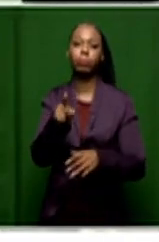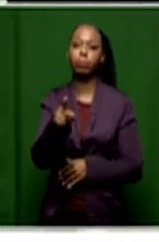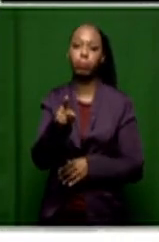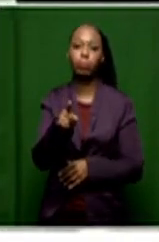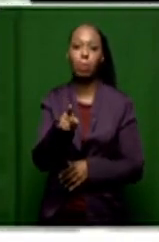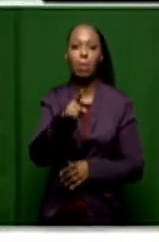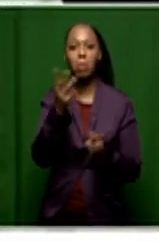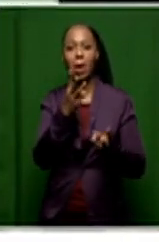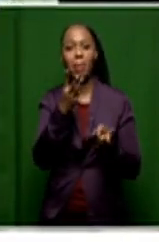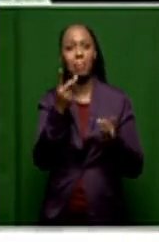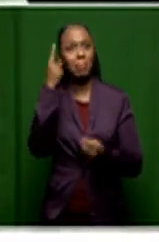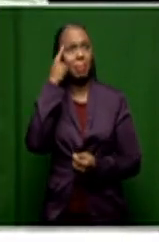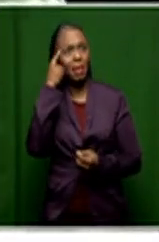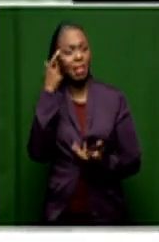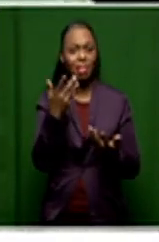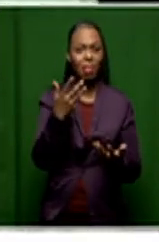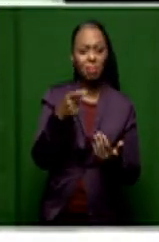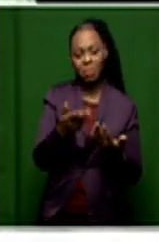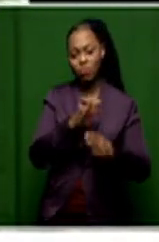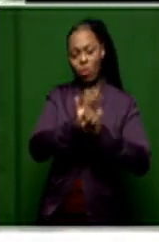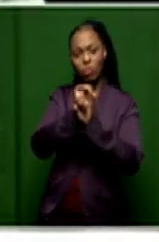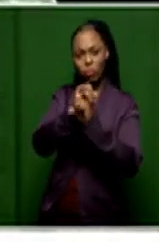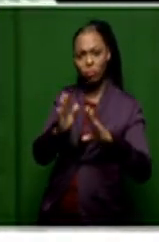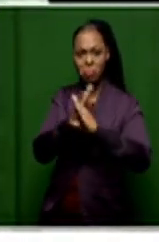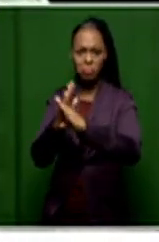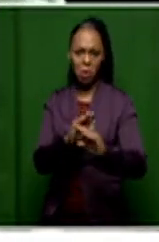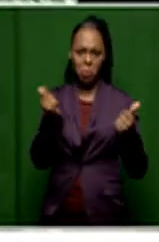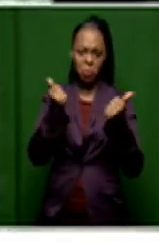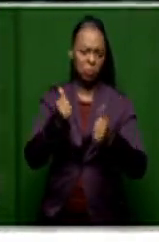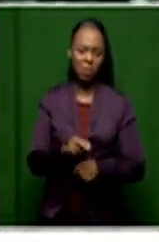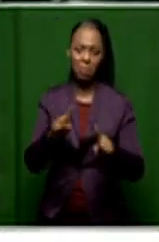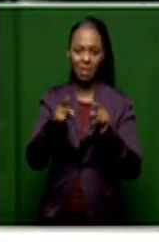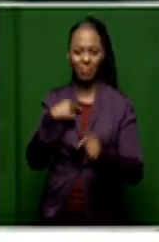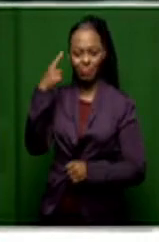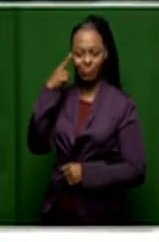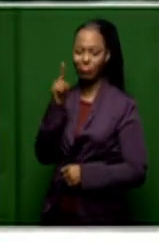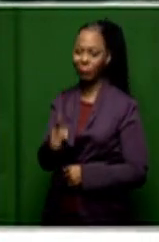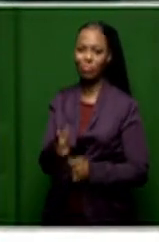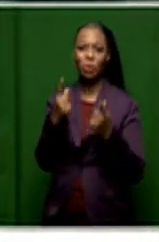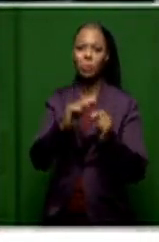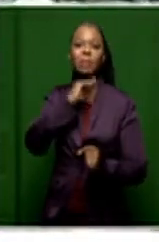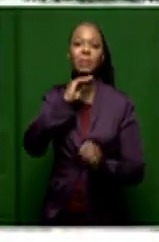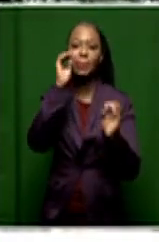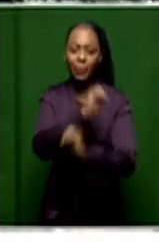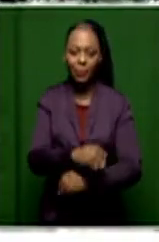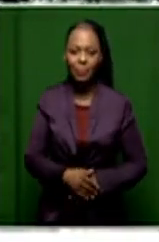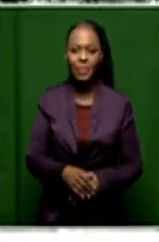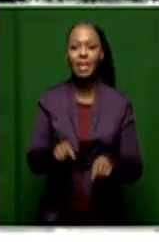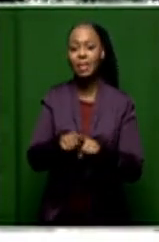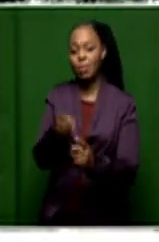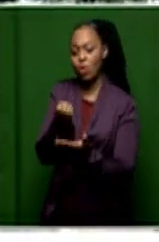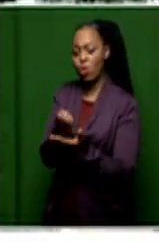may appear to be the case. And at the cost of an enormous amount of economic activity. I think if